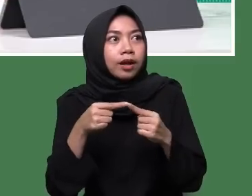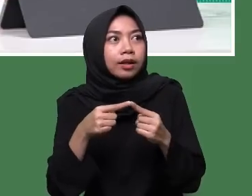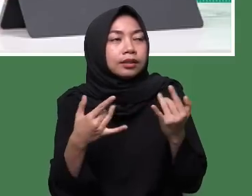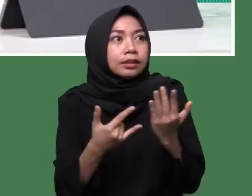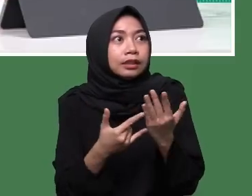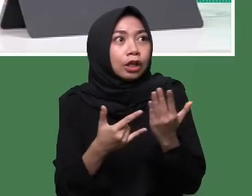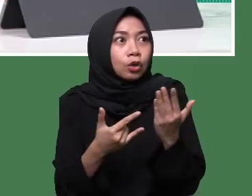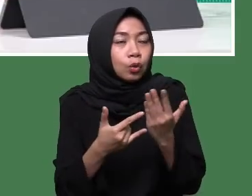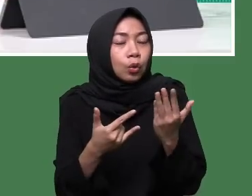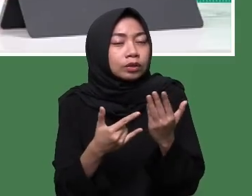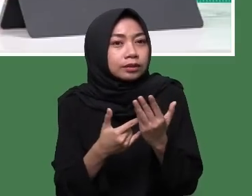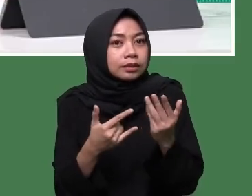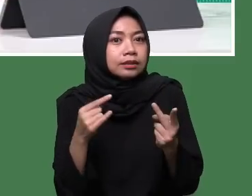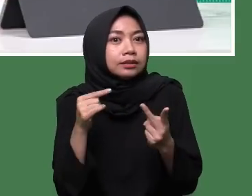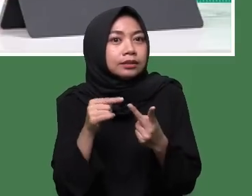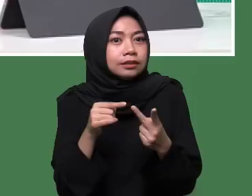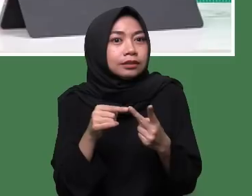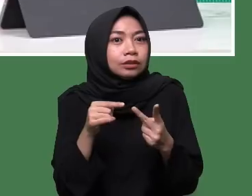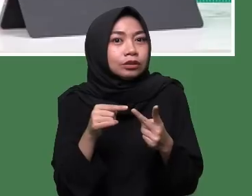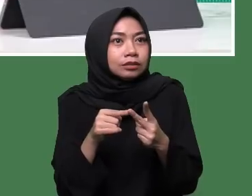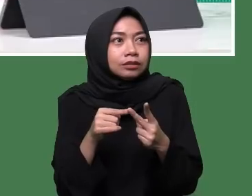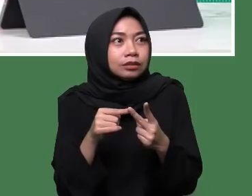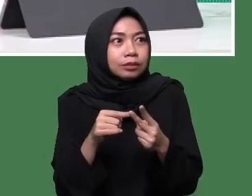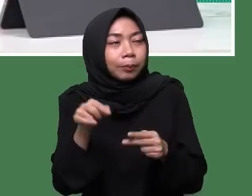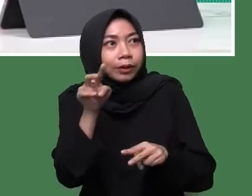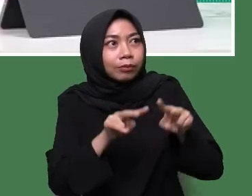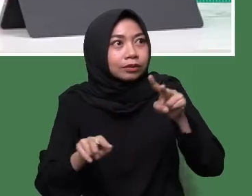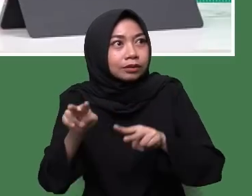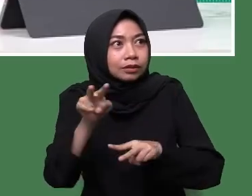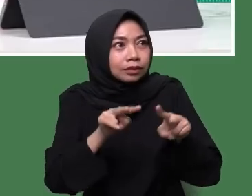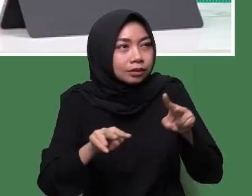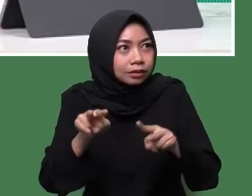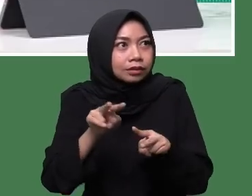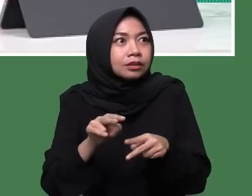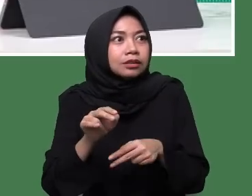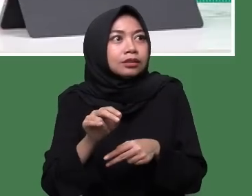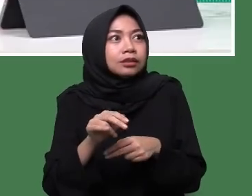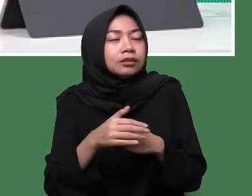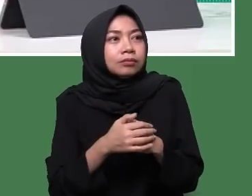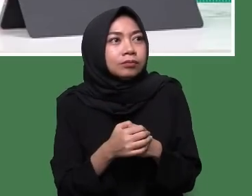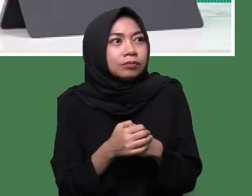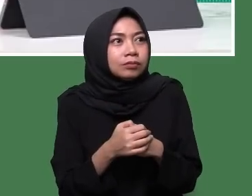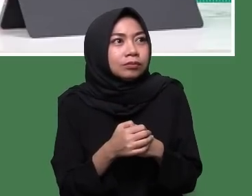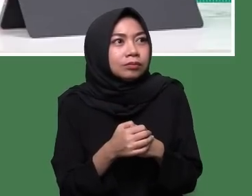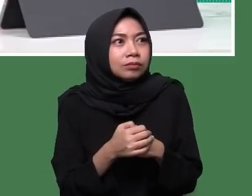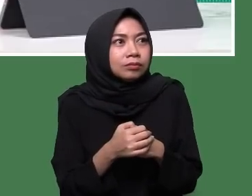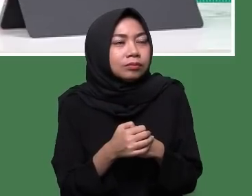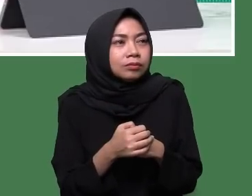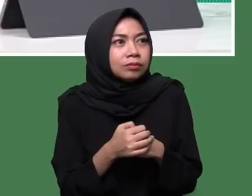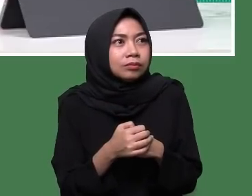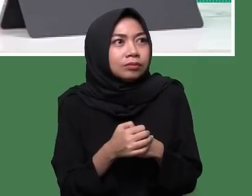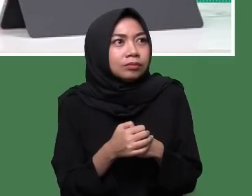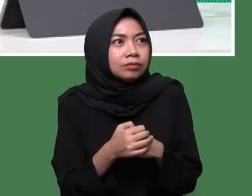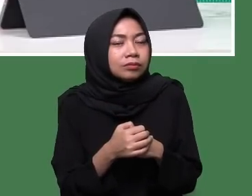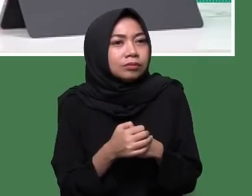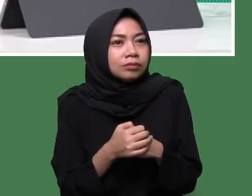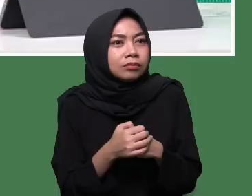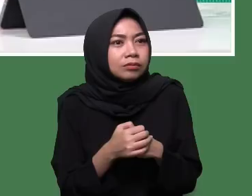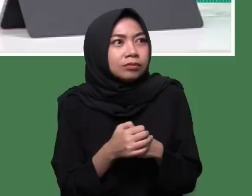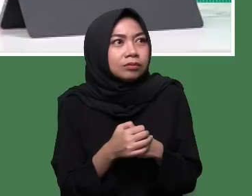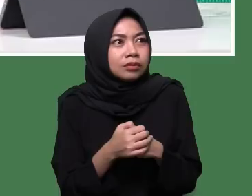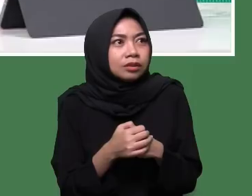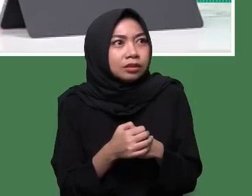the big next thing in retail and digital payments with representatives of Tokopedia and Bank Jago. And we also have our first mixer in person